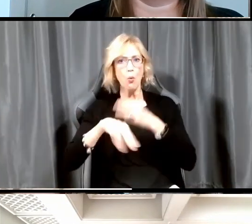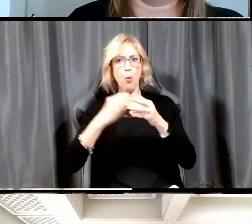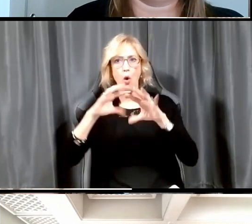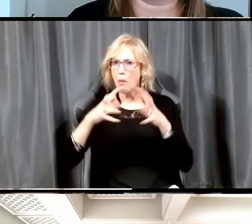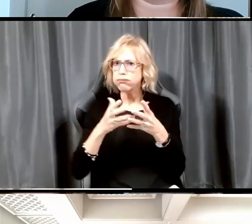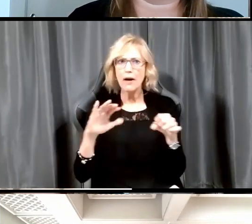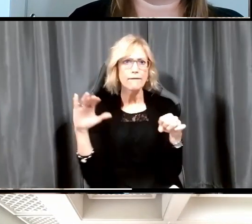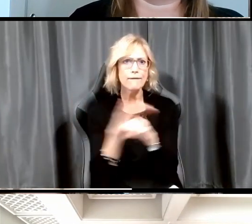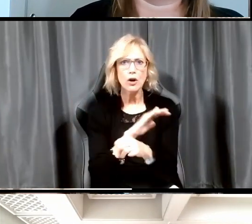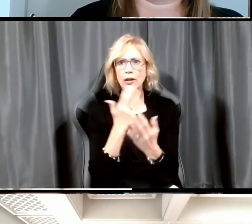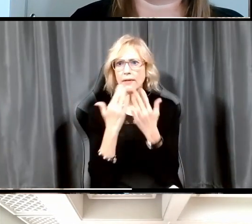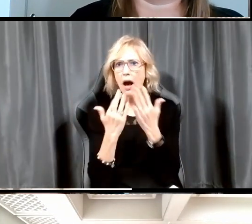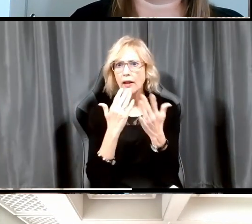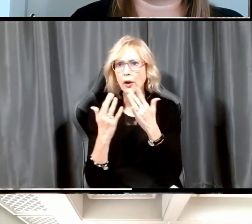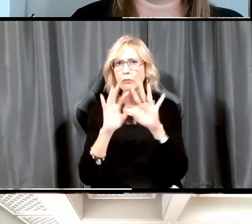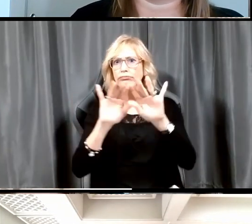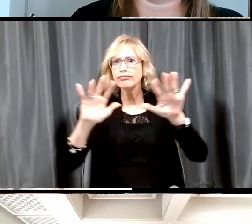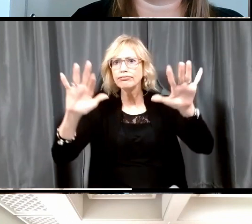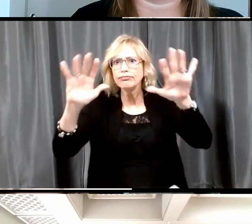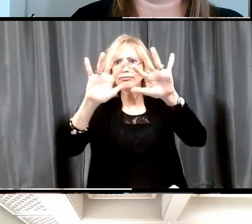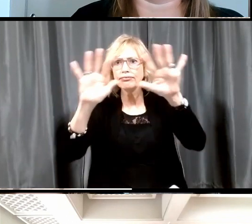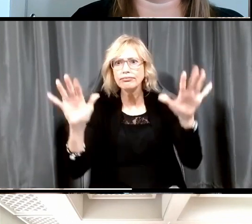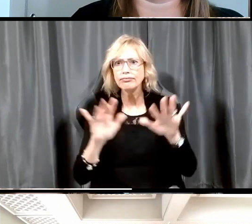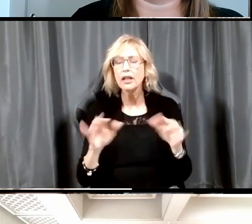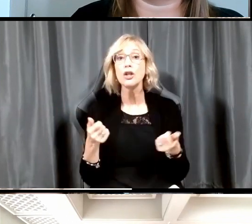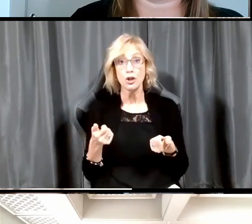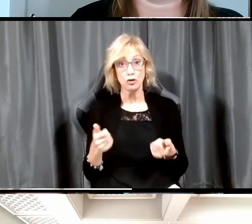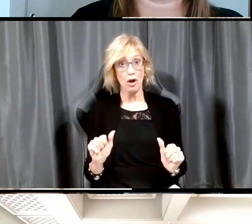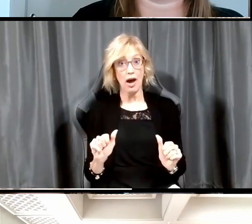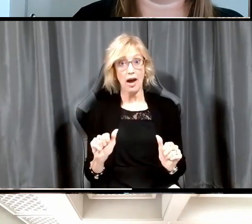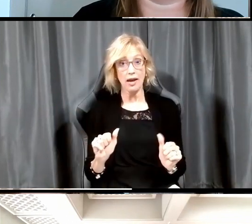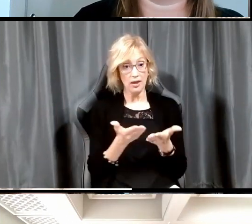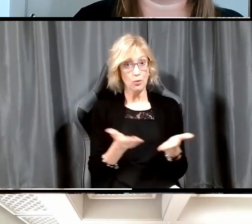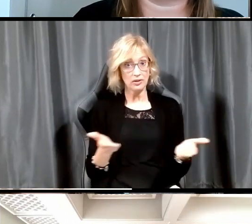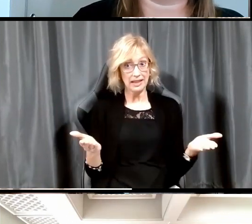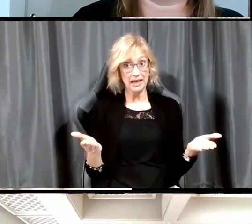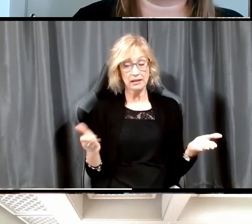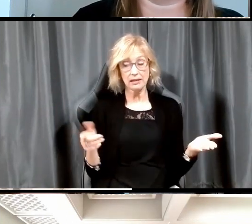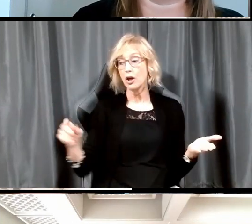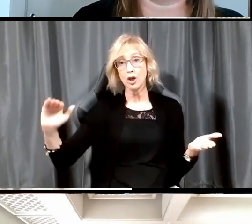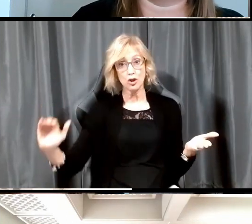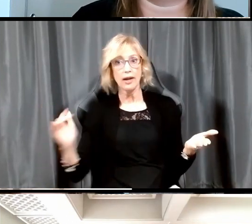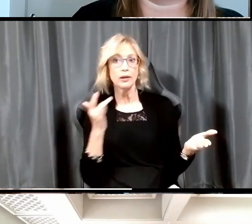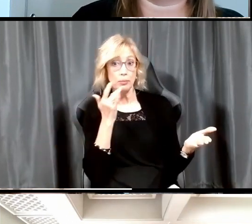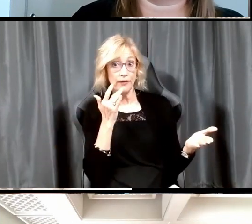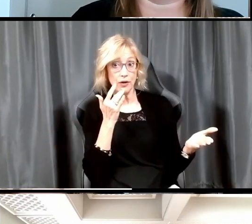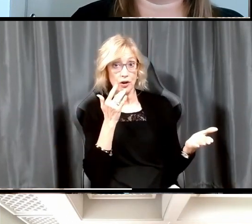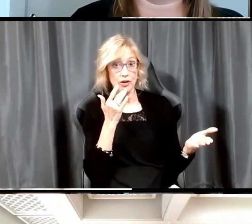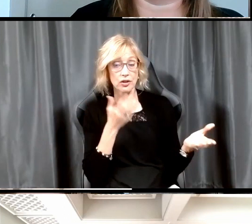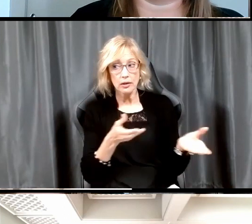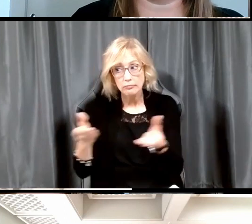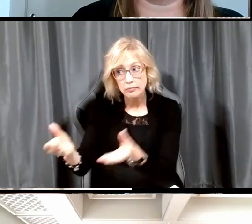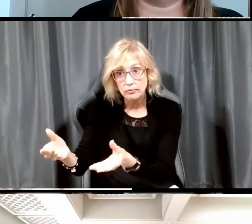color. And so we want to try to get those objects that the child prefers and be